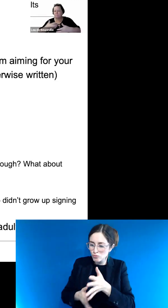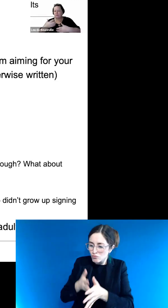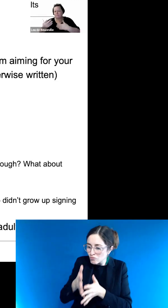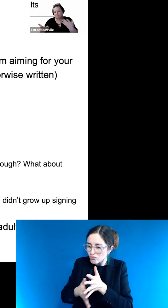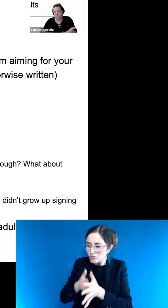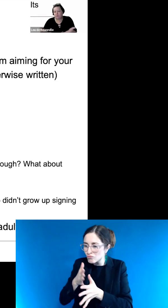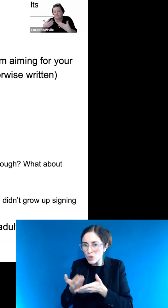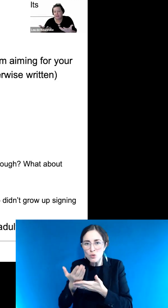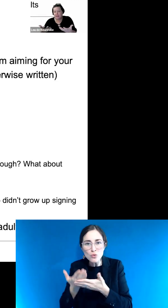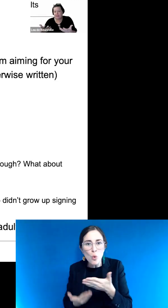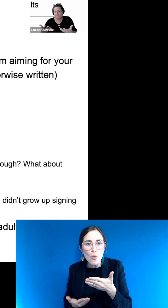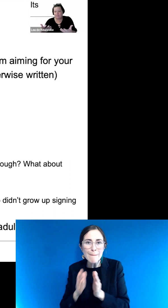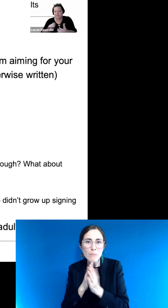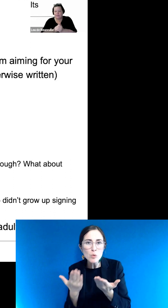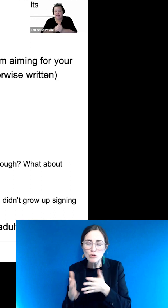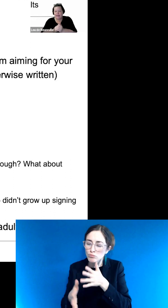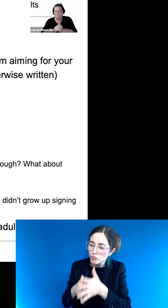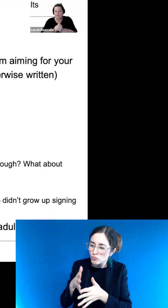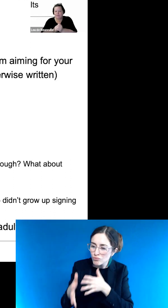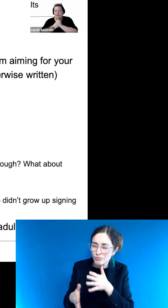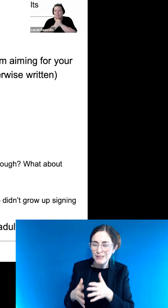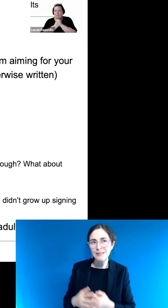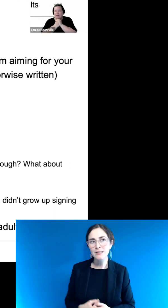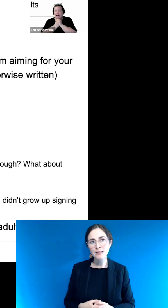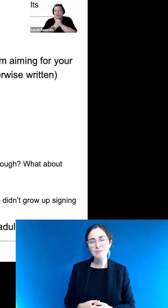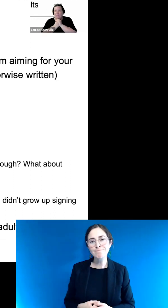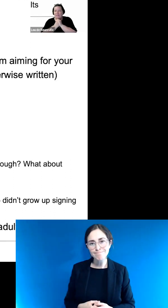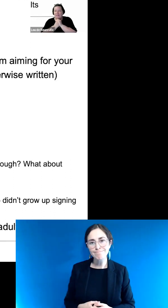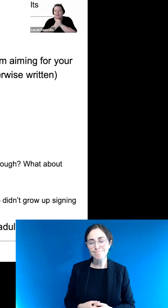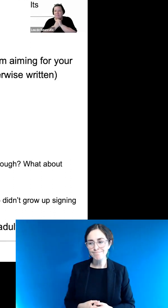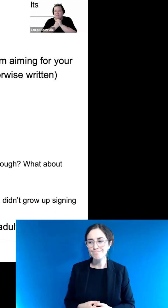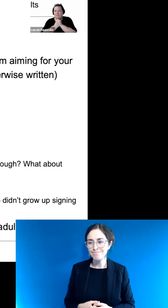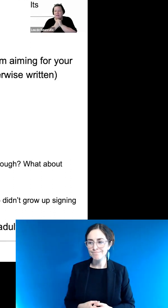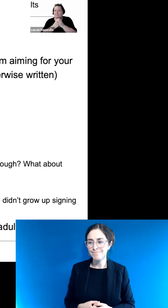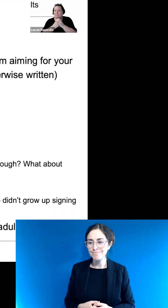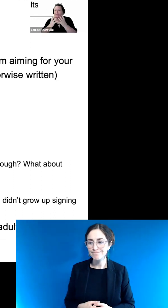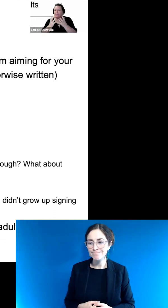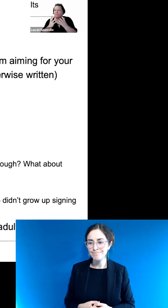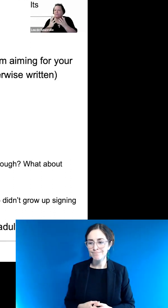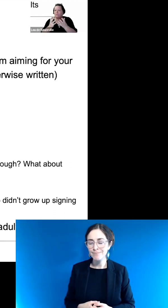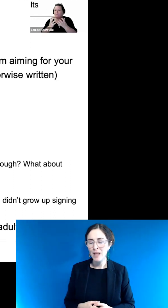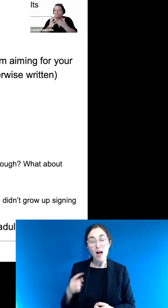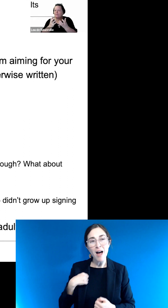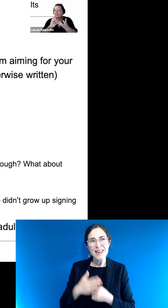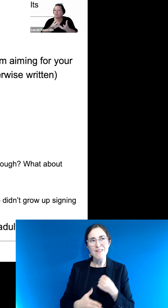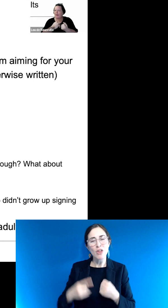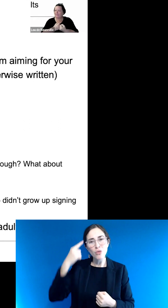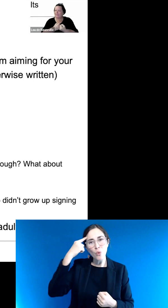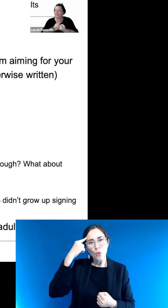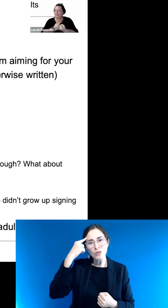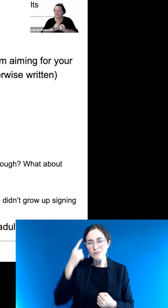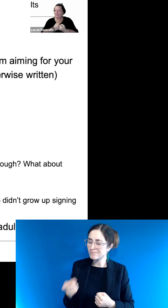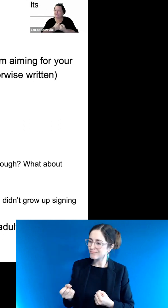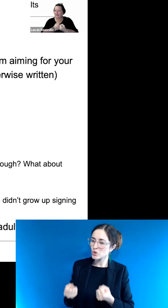stories and don't have signing parents. But I often, I never sort of contemplated the not